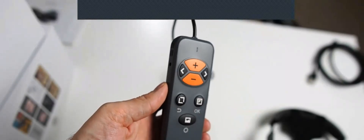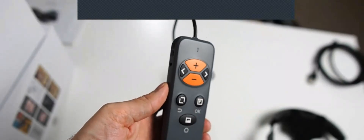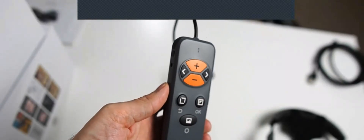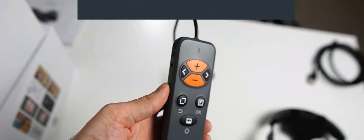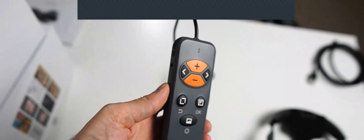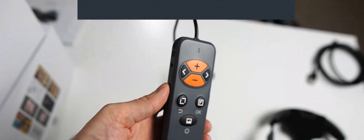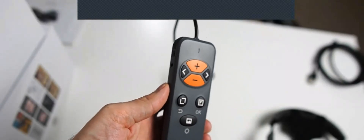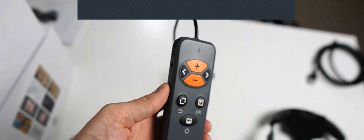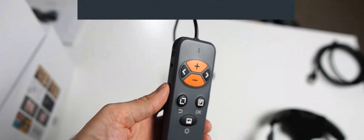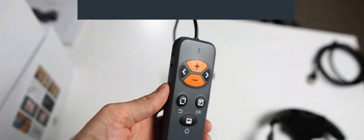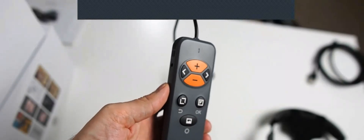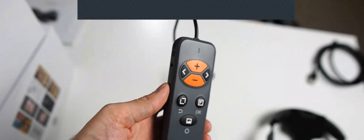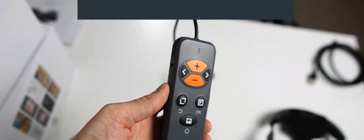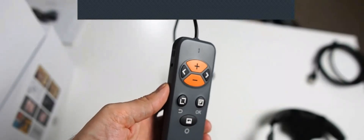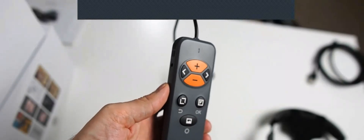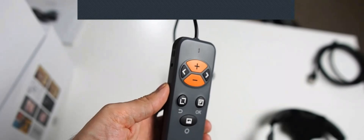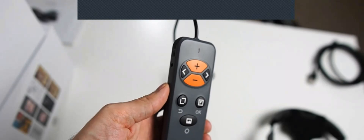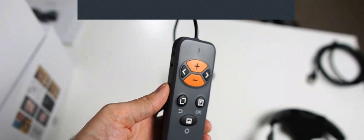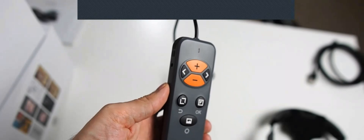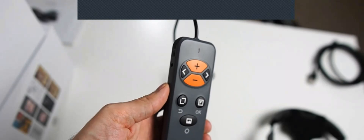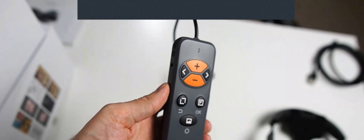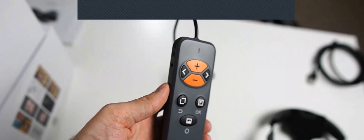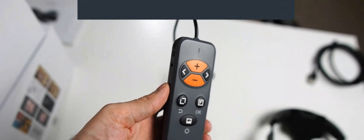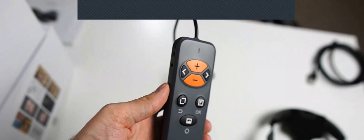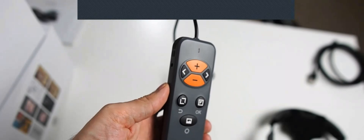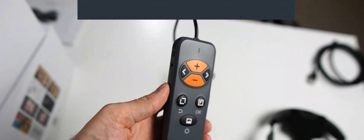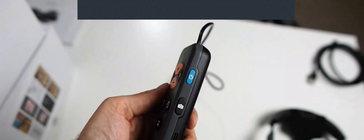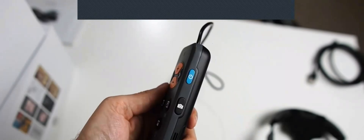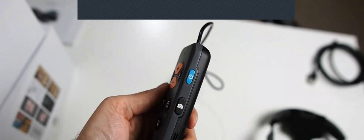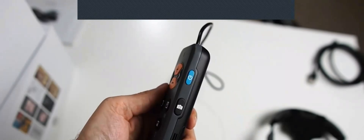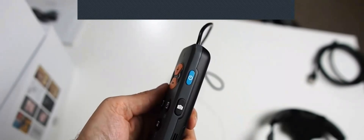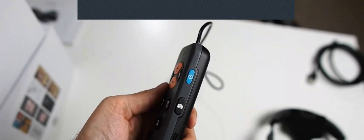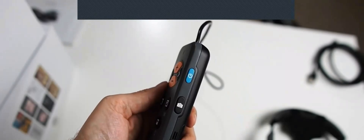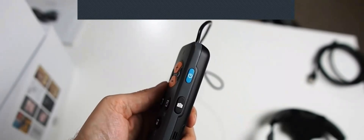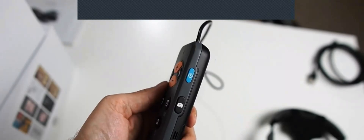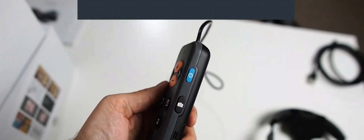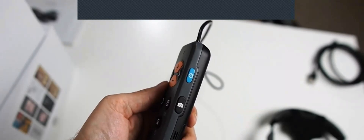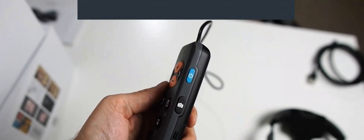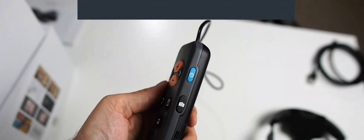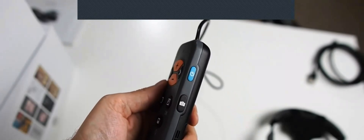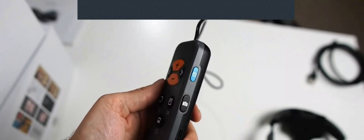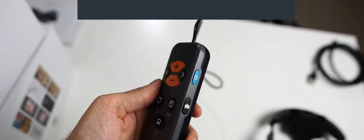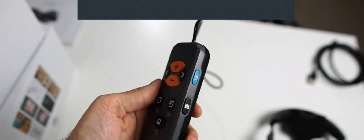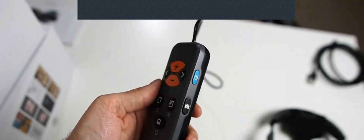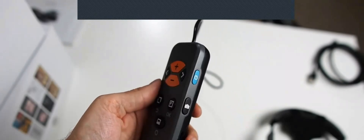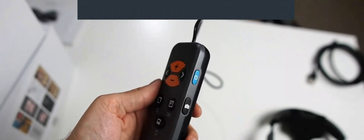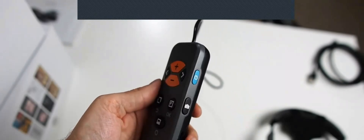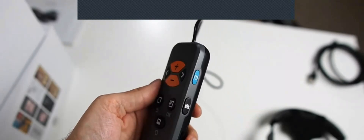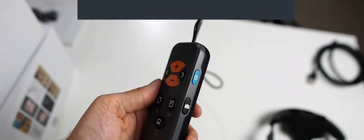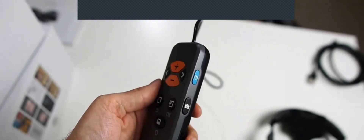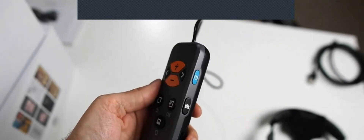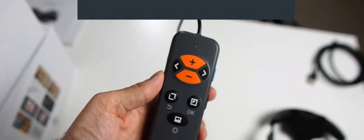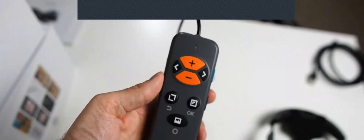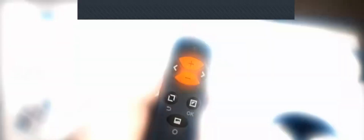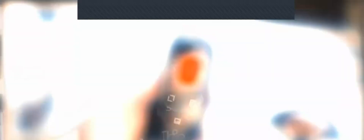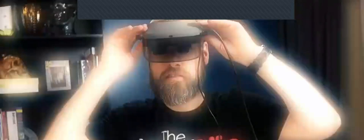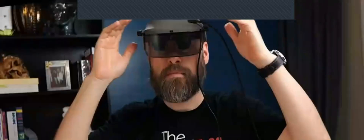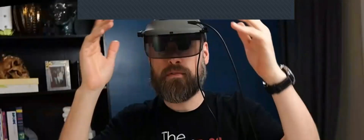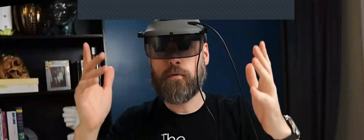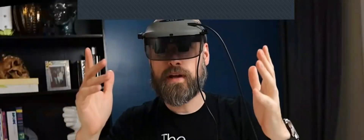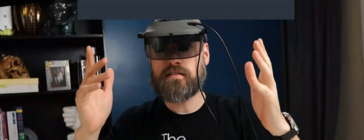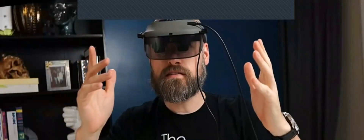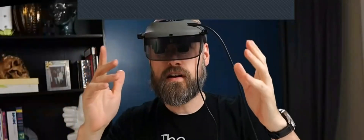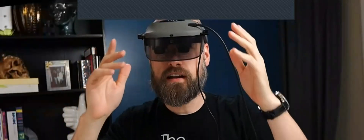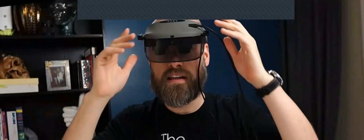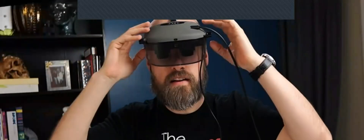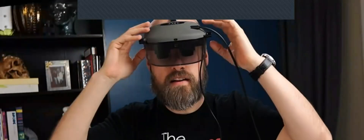good sized battery too. You're going to get a long operation time out of this. So let's fire it up and I'll show you guys what she can do. So now,